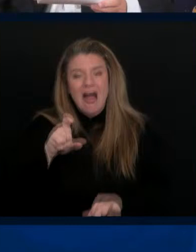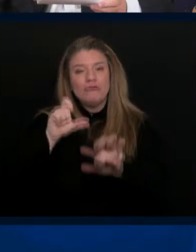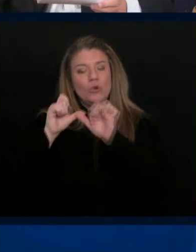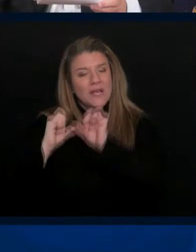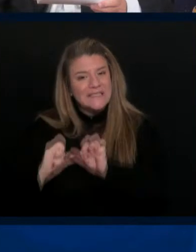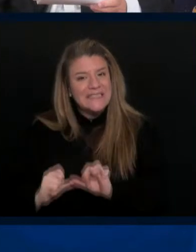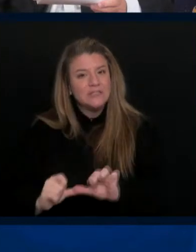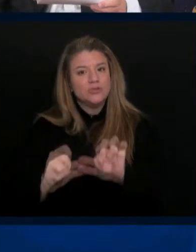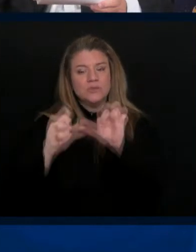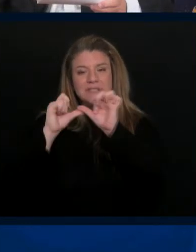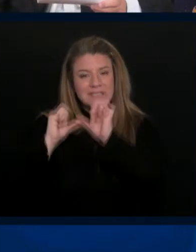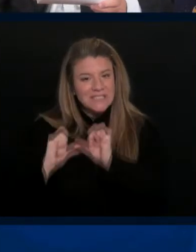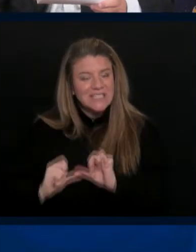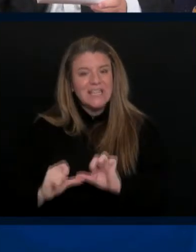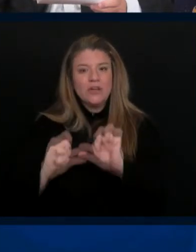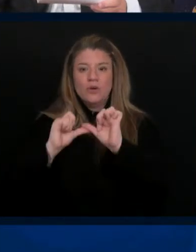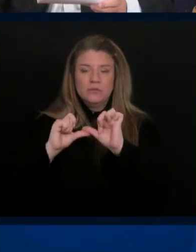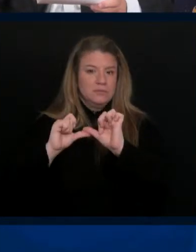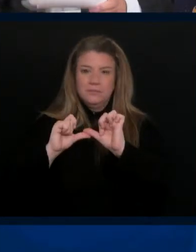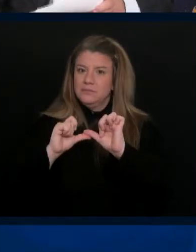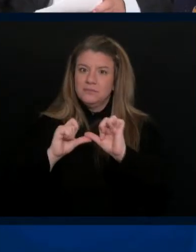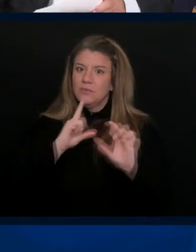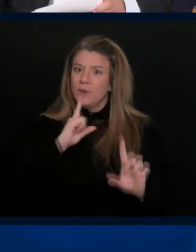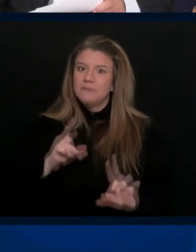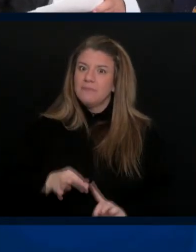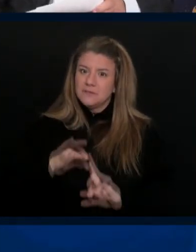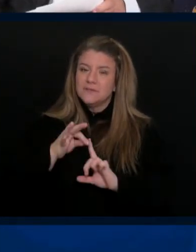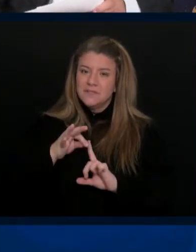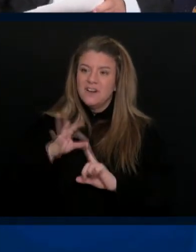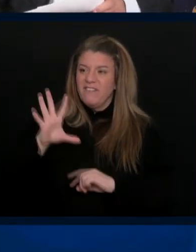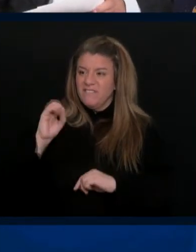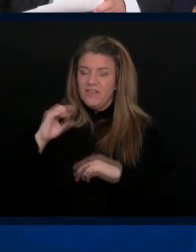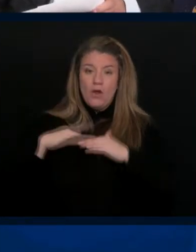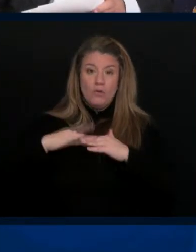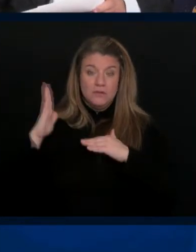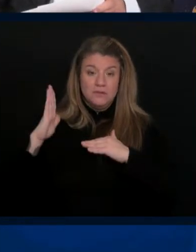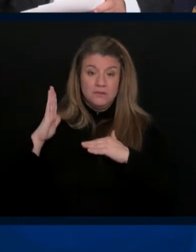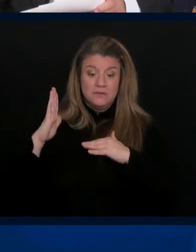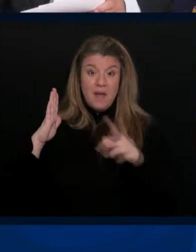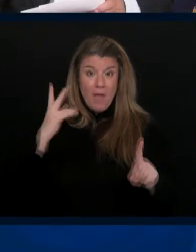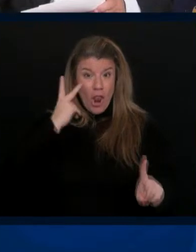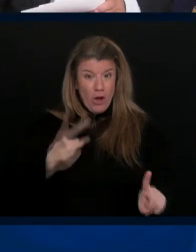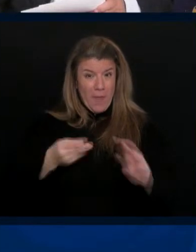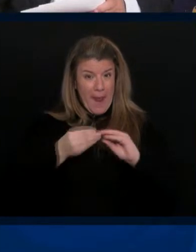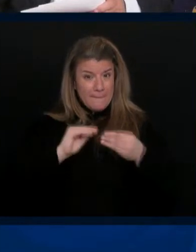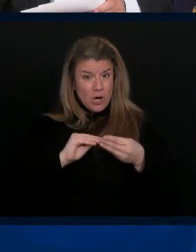every way to, you know, especially with the 50 and olders. Look at this number.